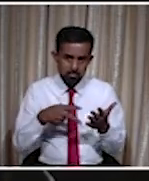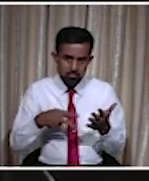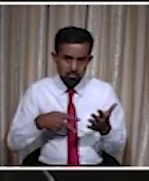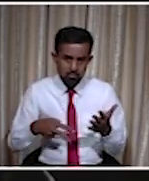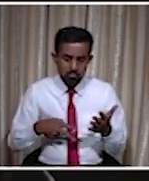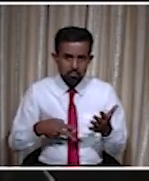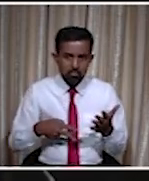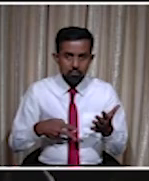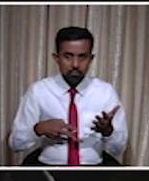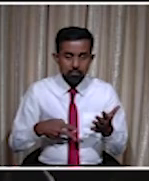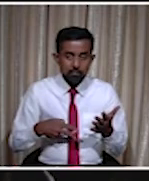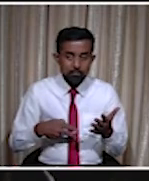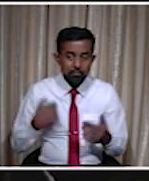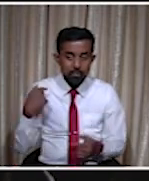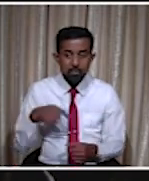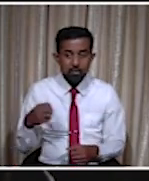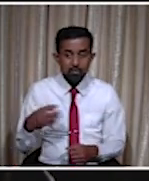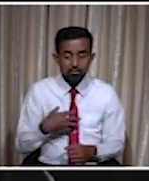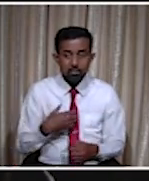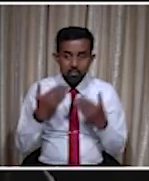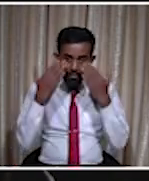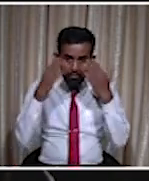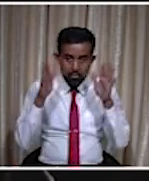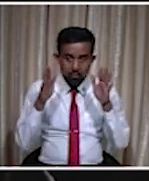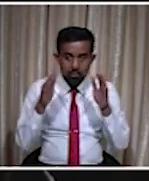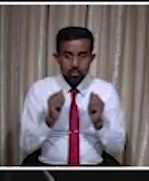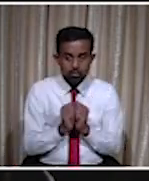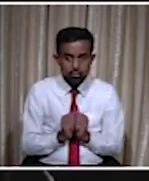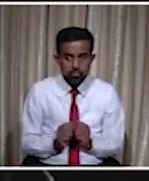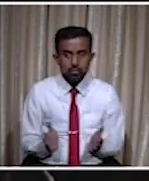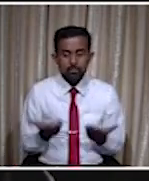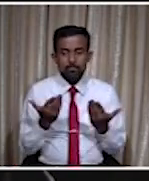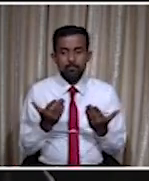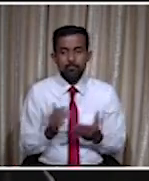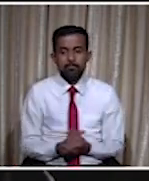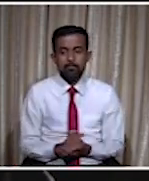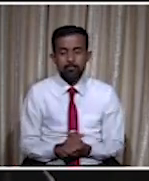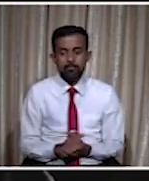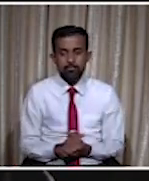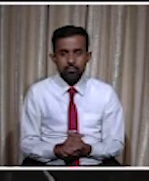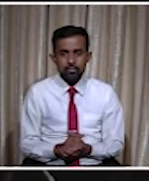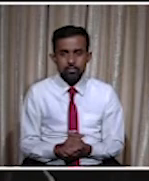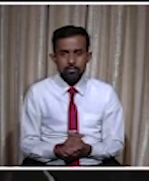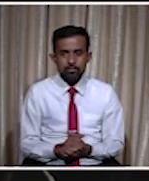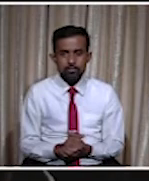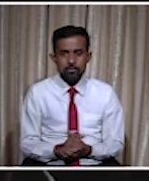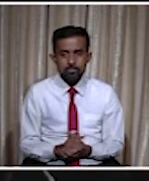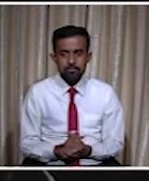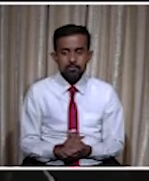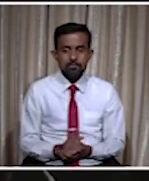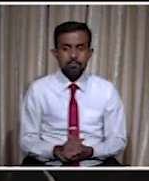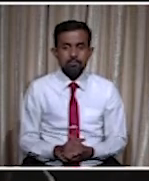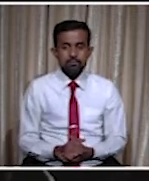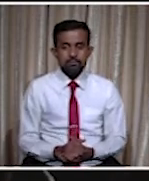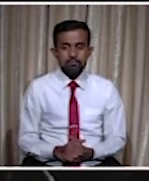where children of one mother can live in harmony. I suffered political defeats due to regular engagement in this exercise. It